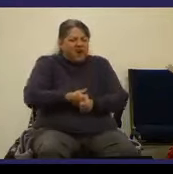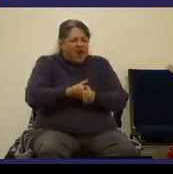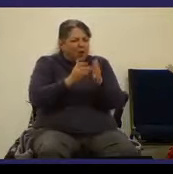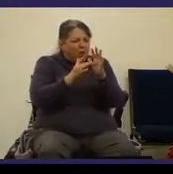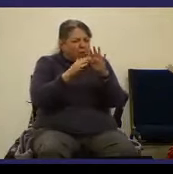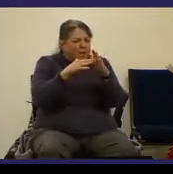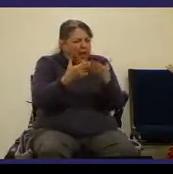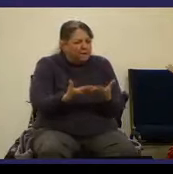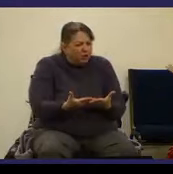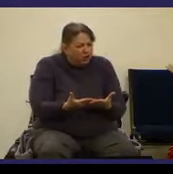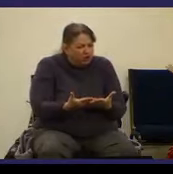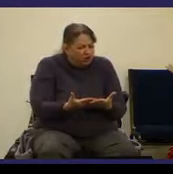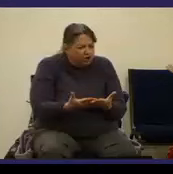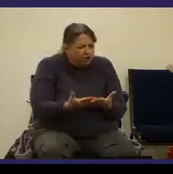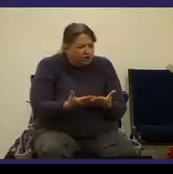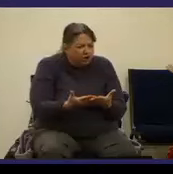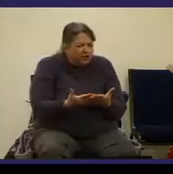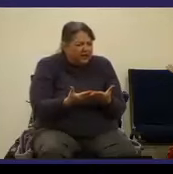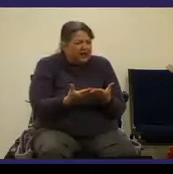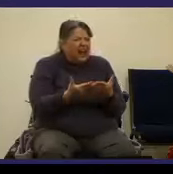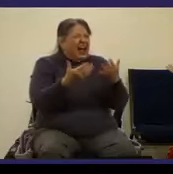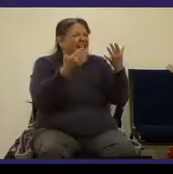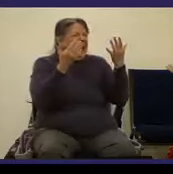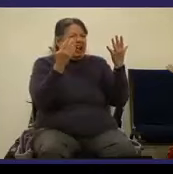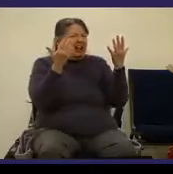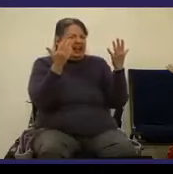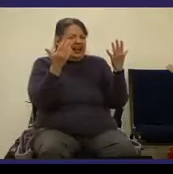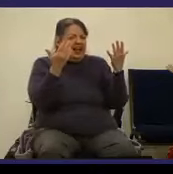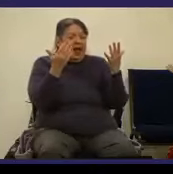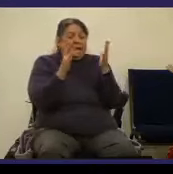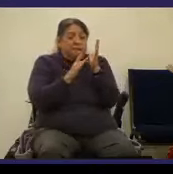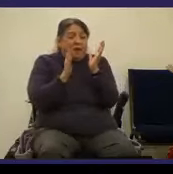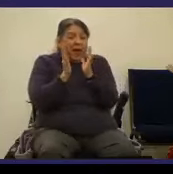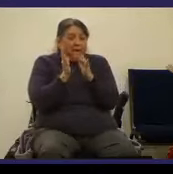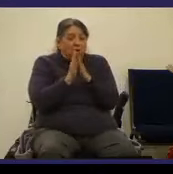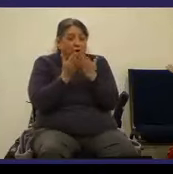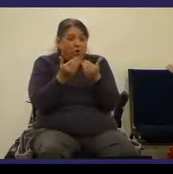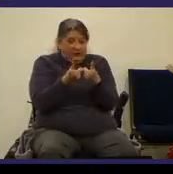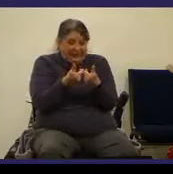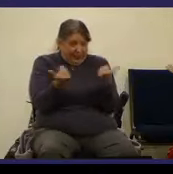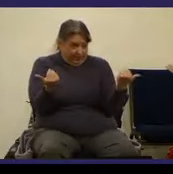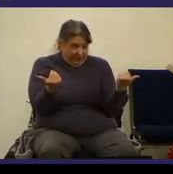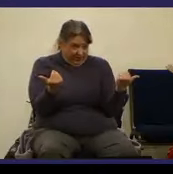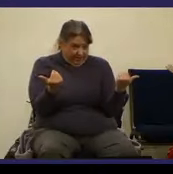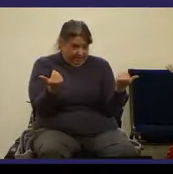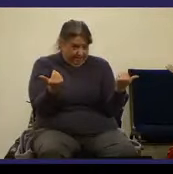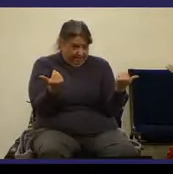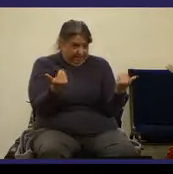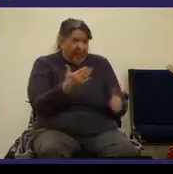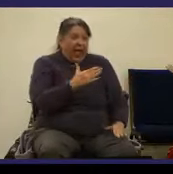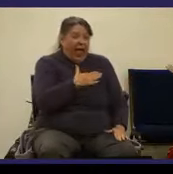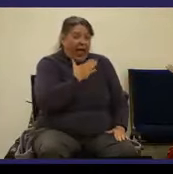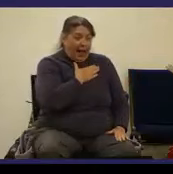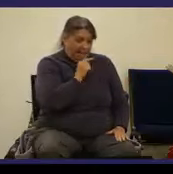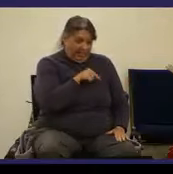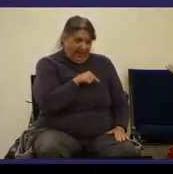Unlike contemporary society, the Bible does not confuse joy with happiness. Happiness is an emotional